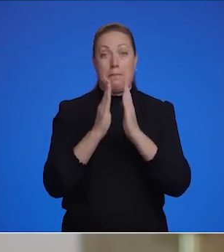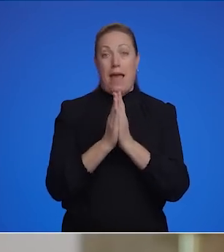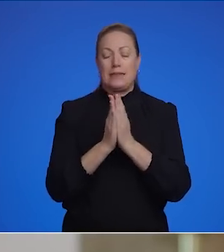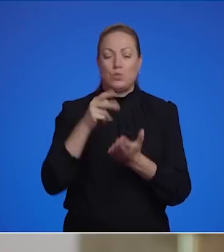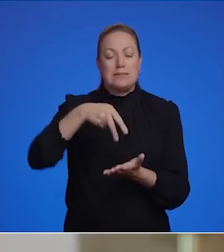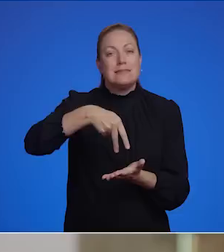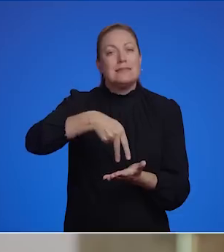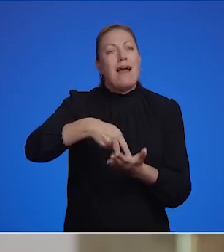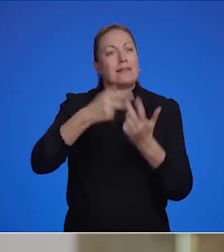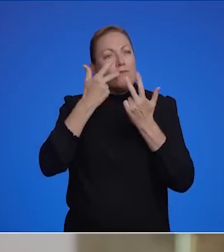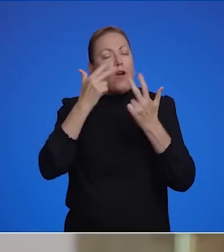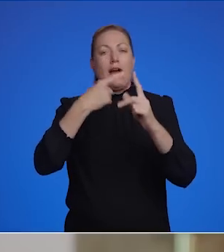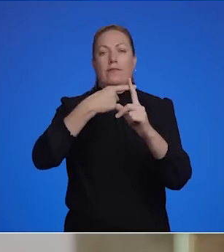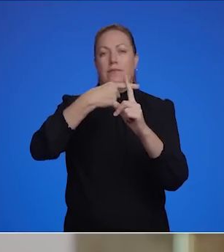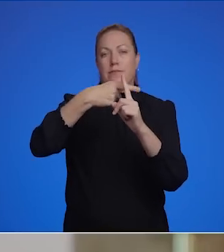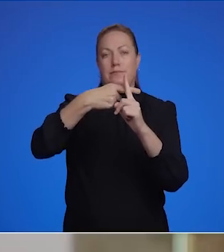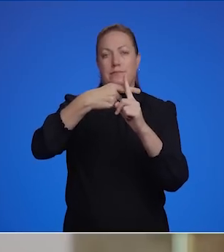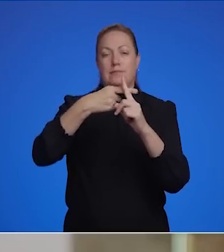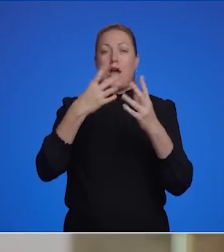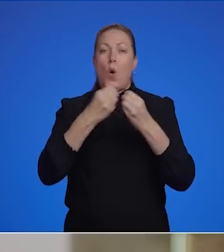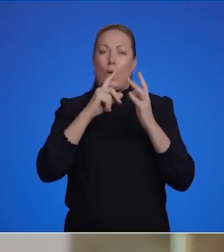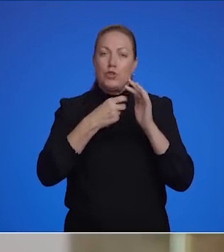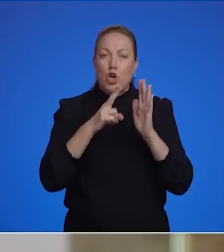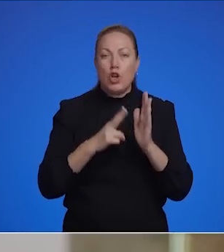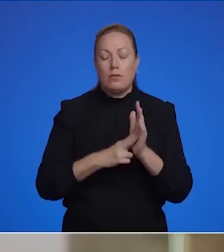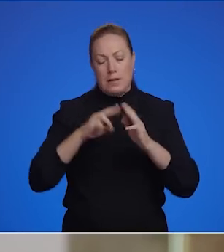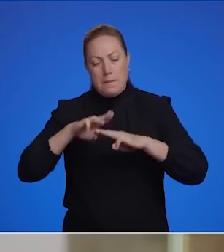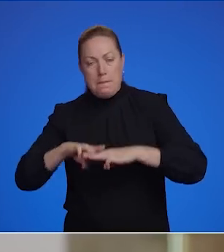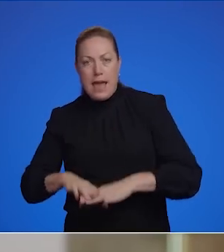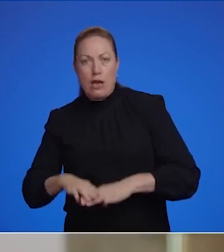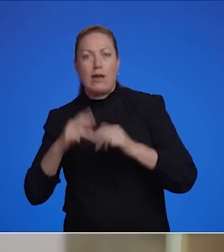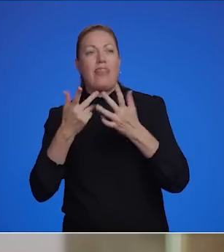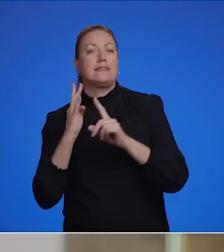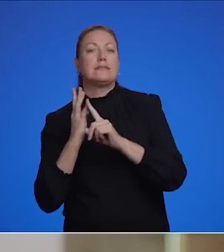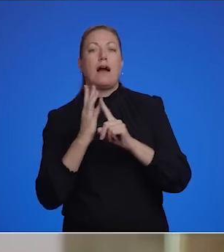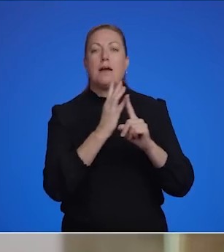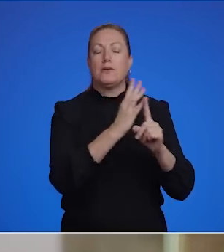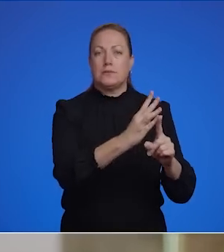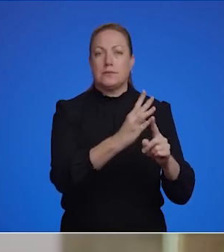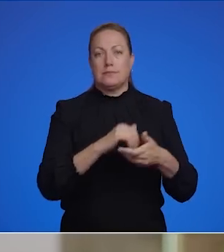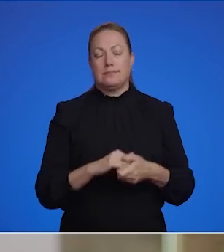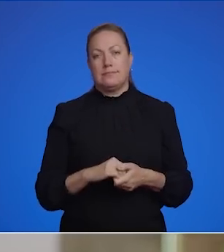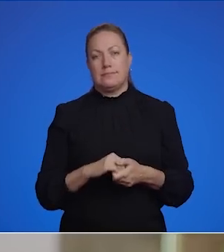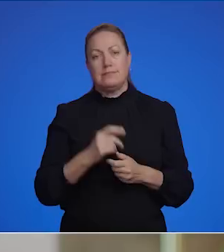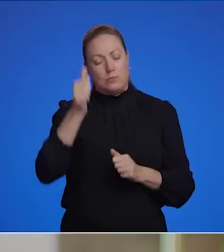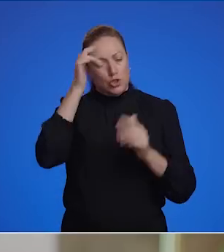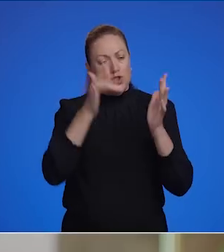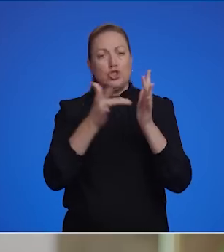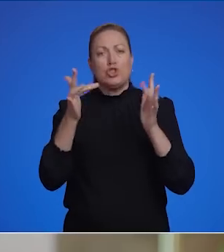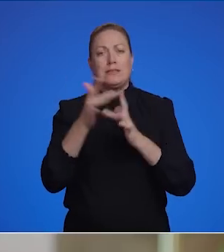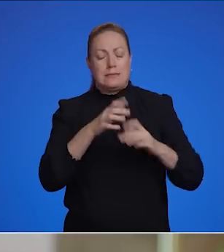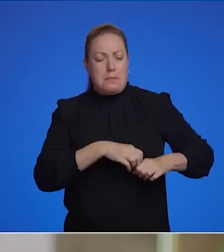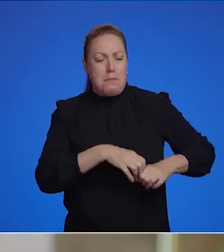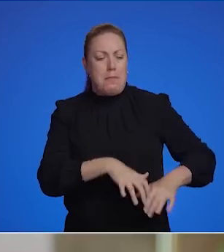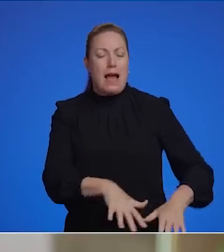cross with John and Our Lady and those faithful women disciples, and we allow the blood and water which